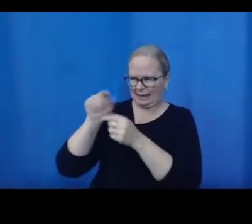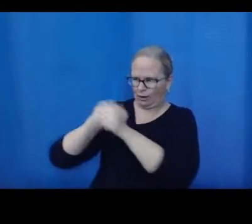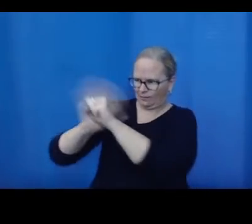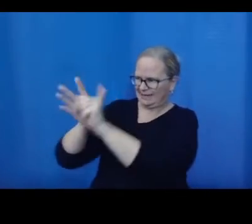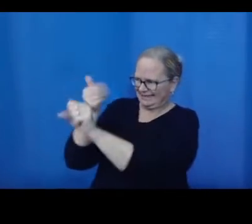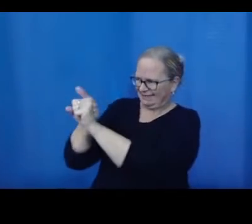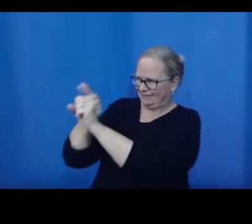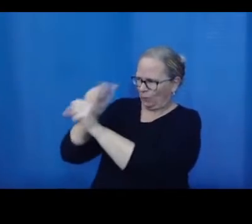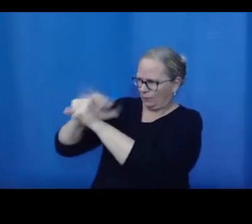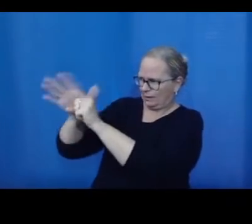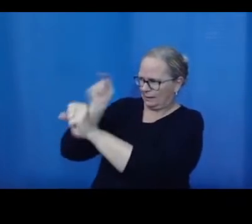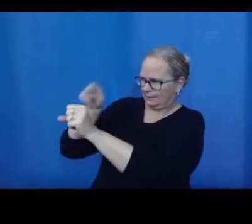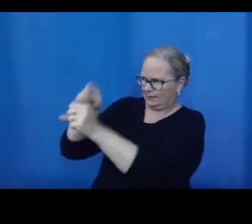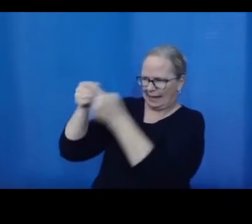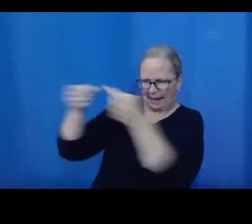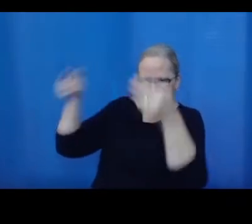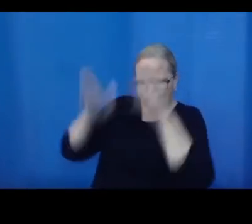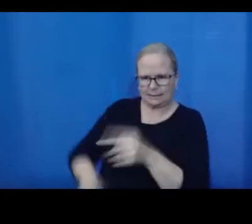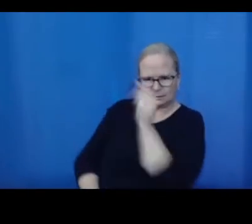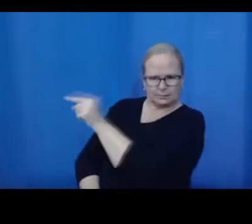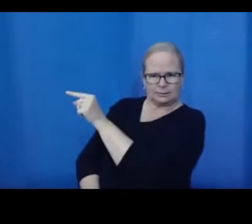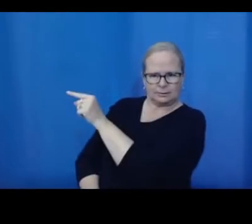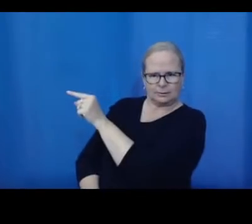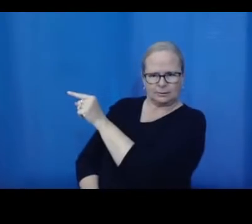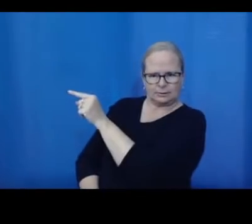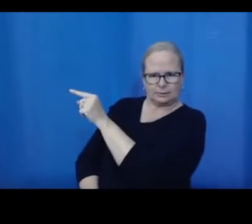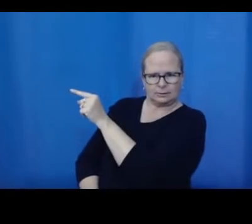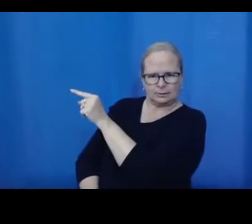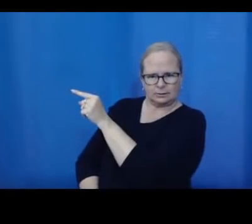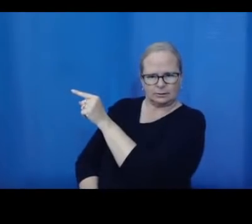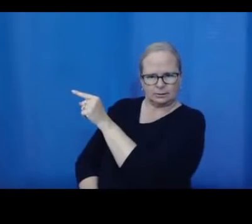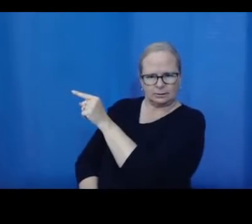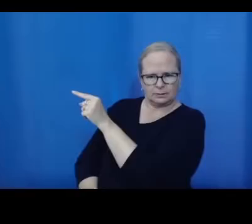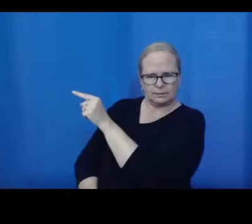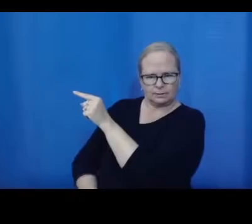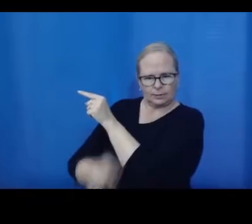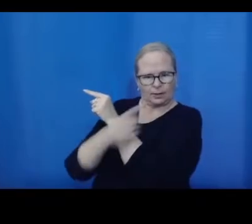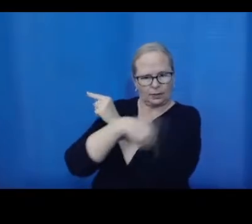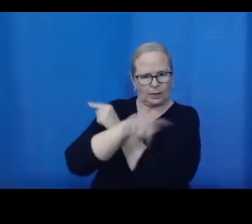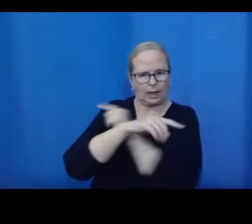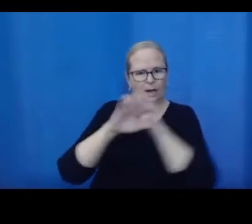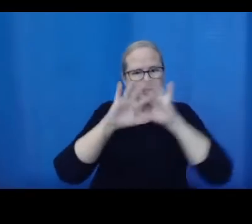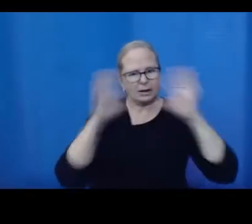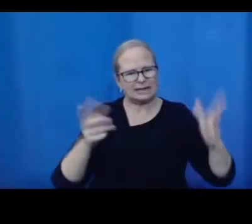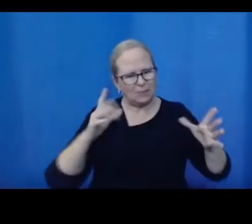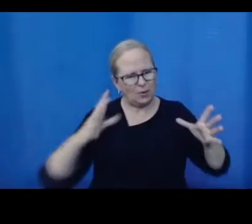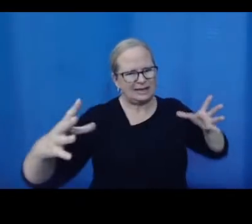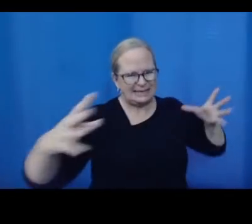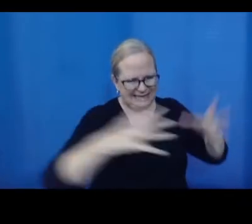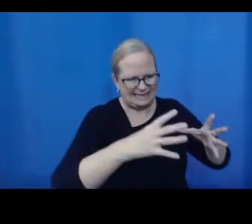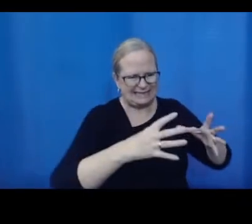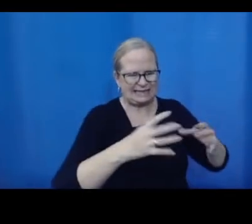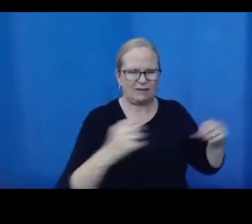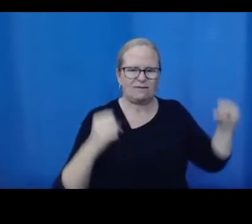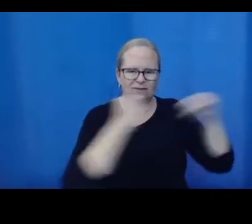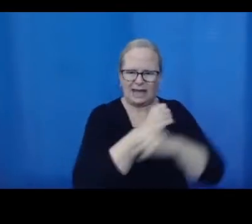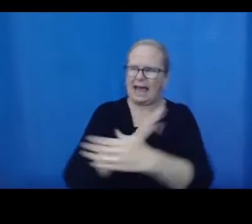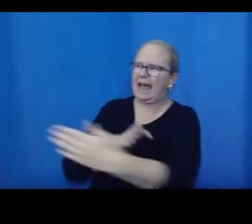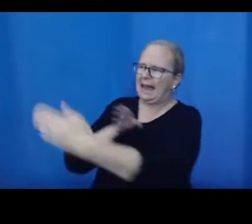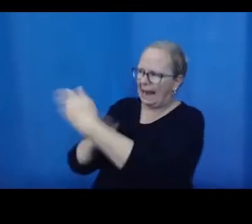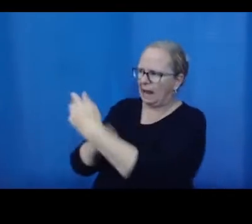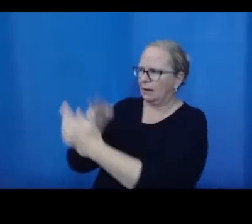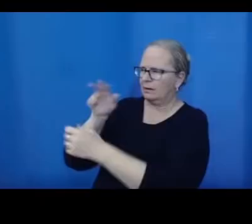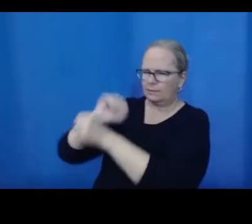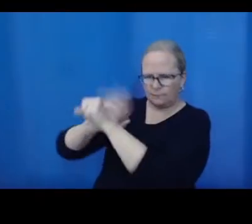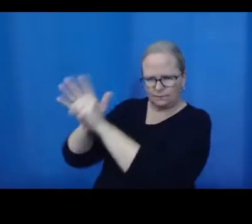are fighting this enemy, and this enemy is the virus, it's not who got vaccinated, it's not, the divisions that were currently